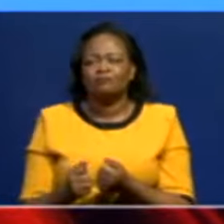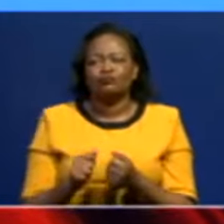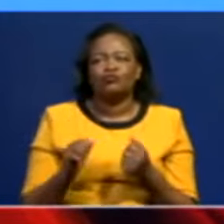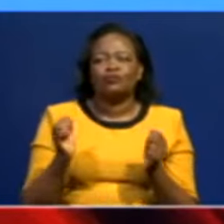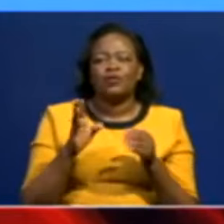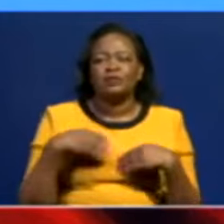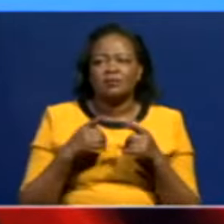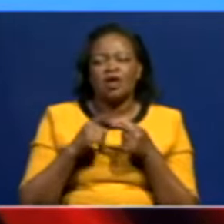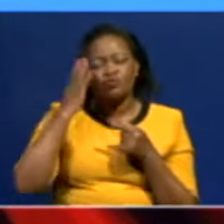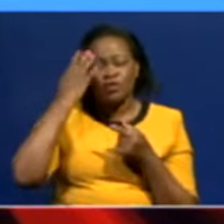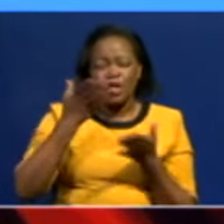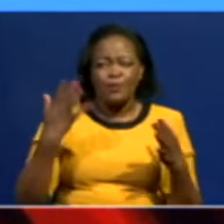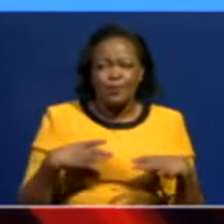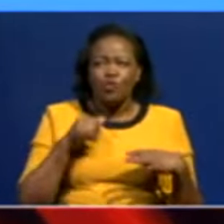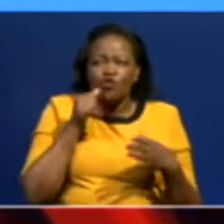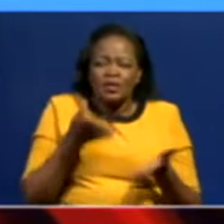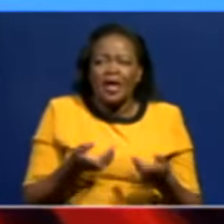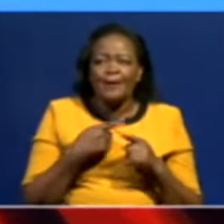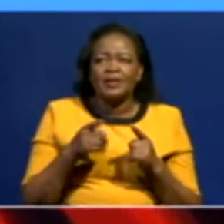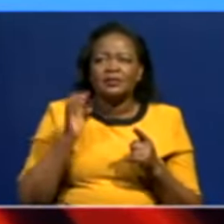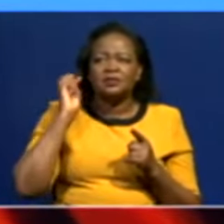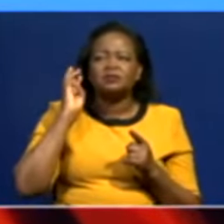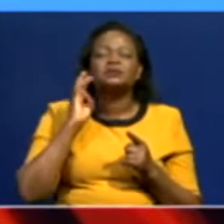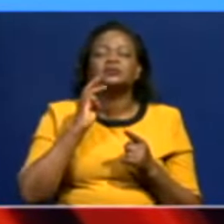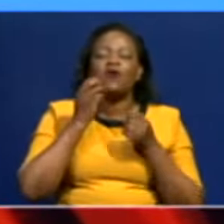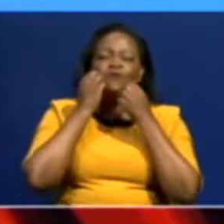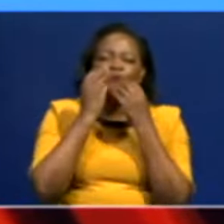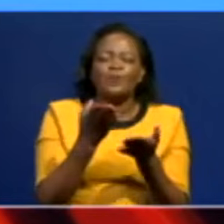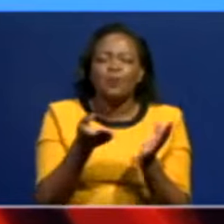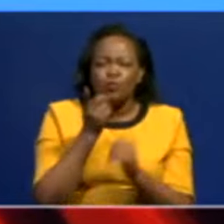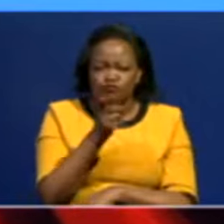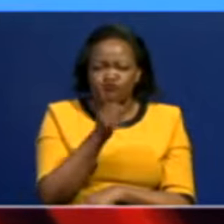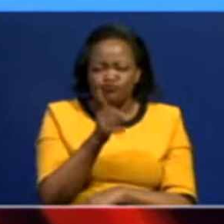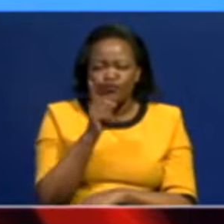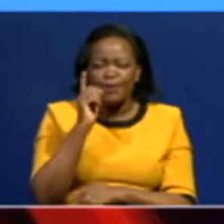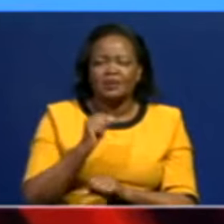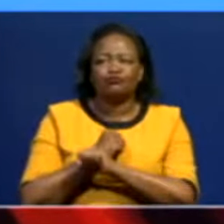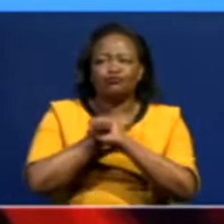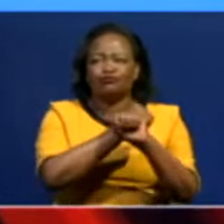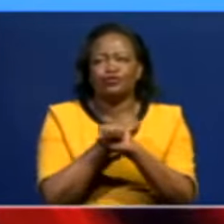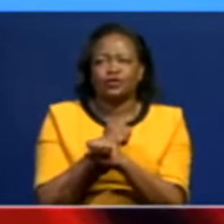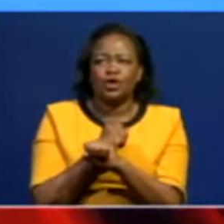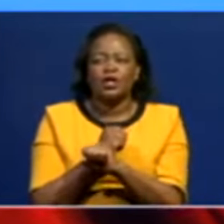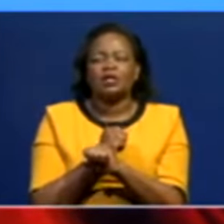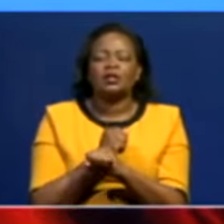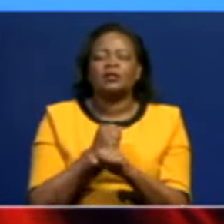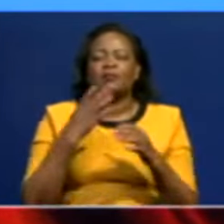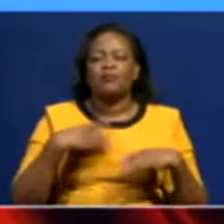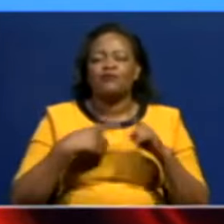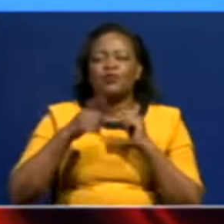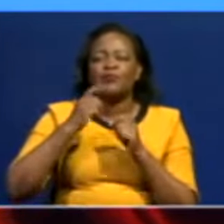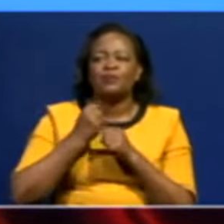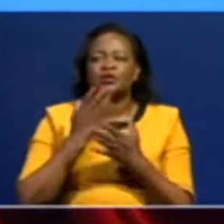I know those developers are not in this room, but we have put them on notice because we must safeguard the people of our city to make sure